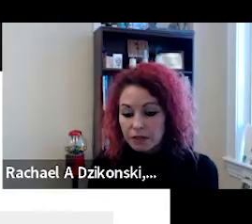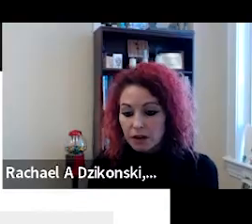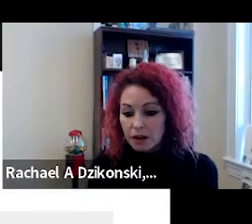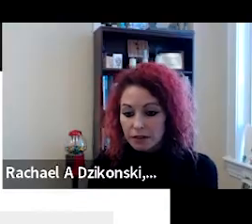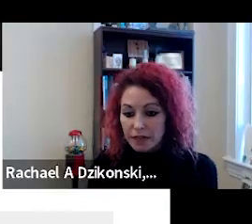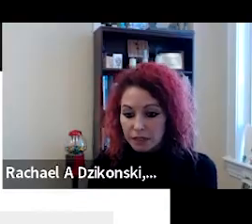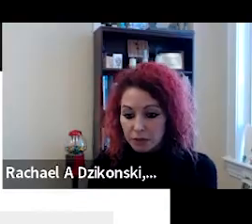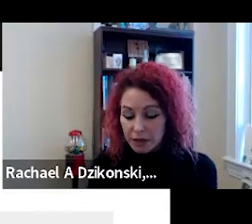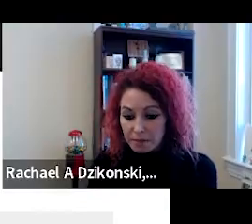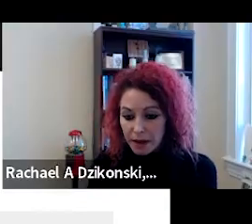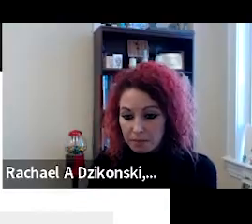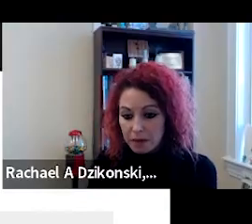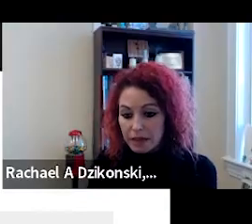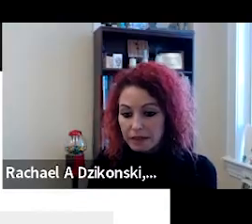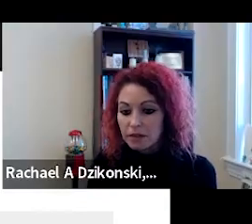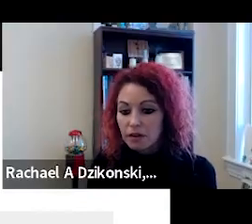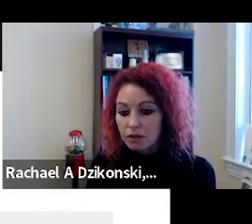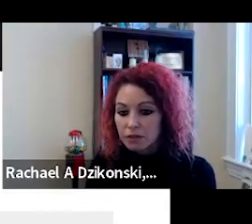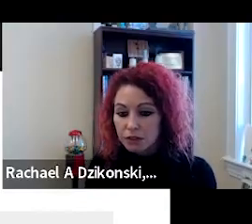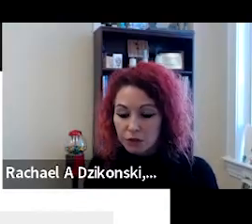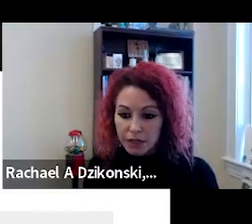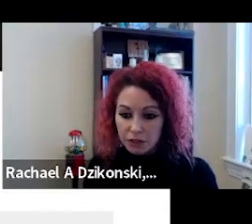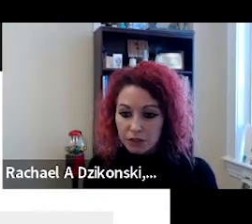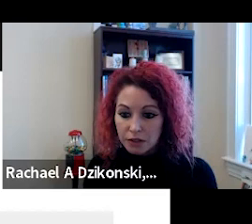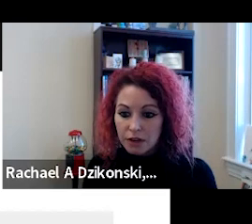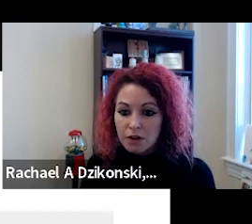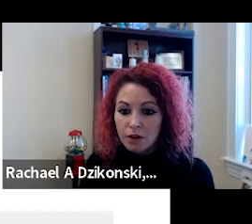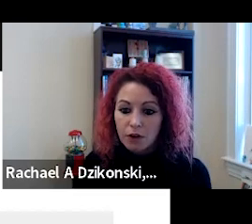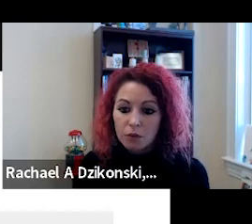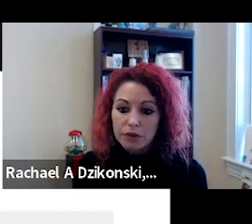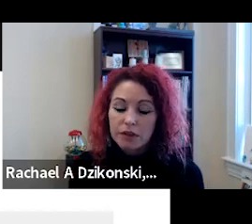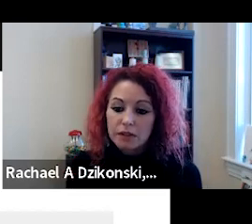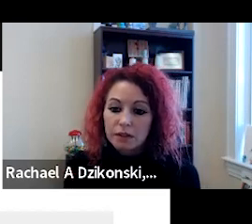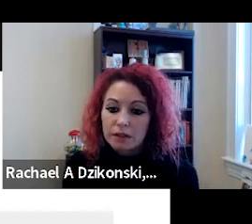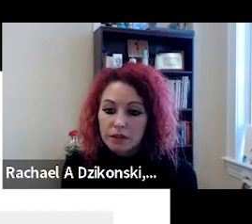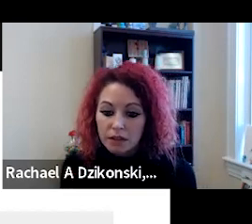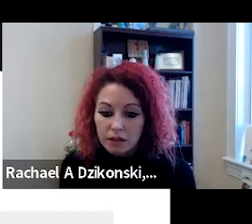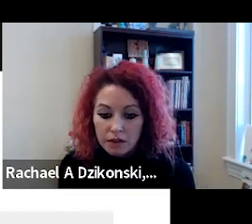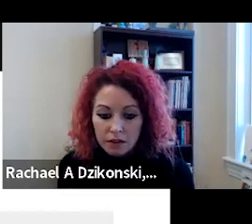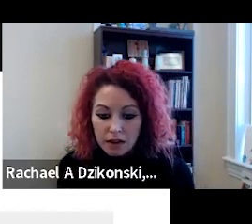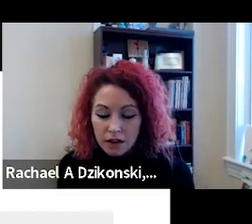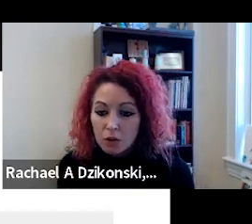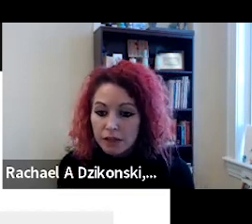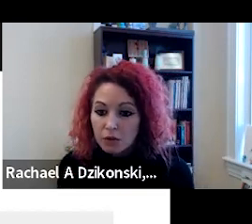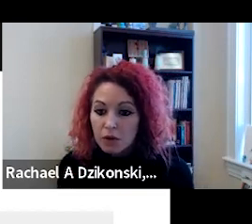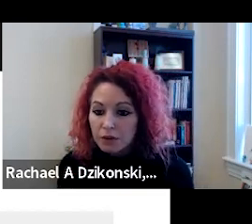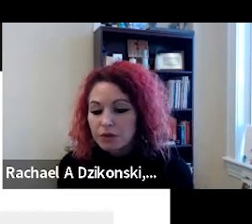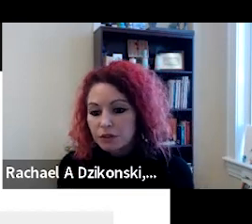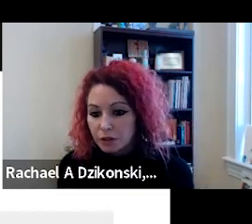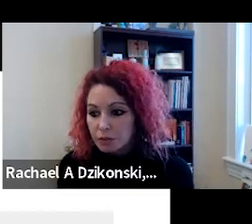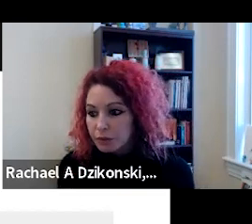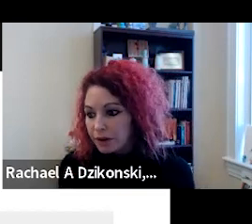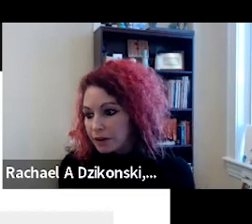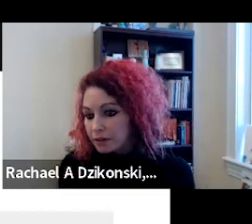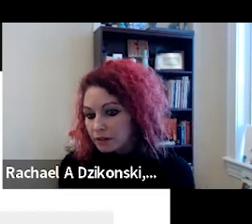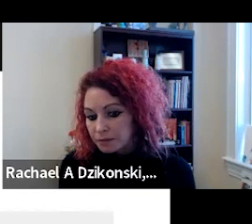chosen based on the HPI map, and all of these locations fall within the quartile 1 or the